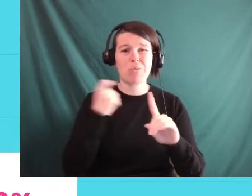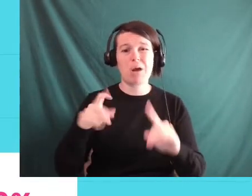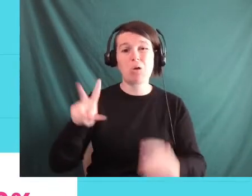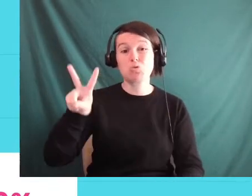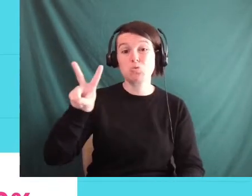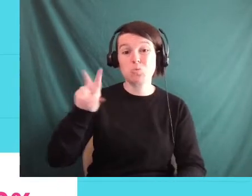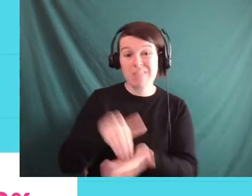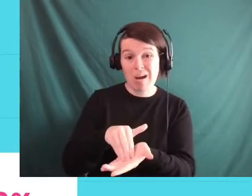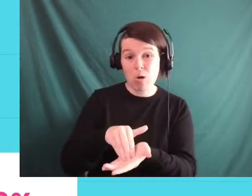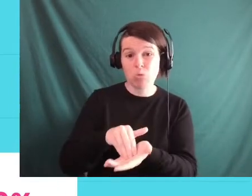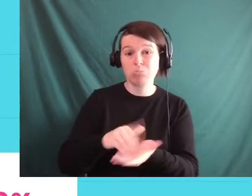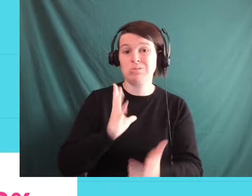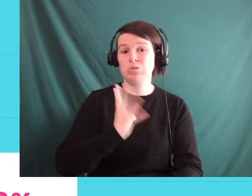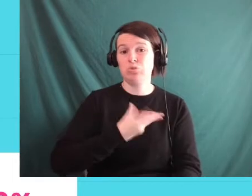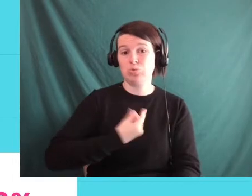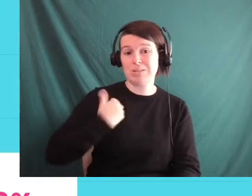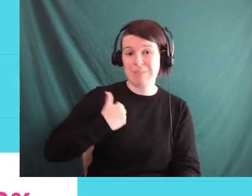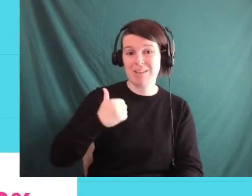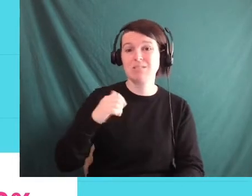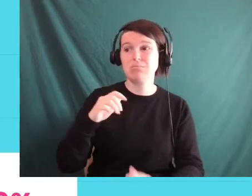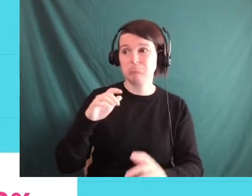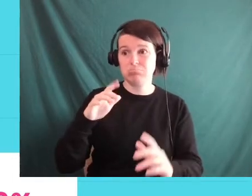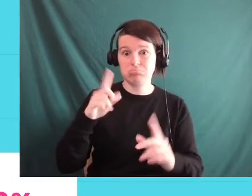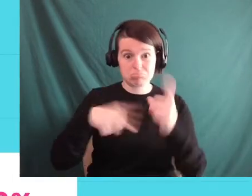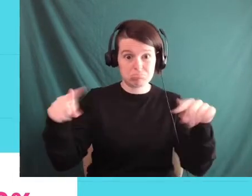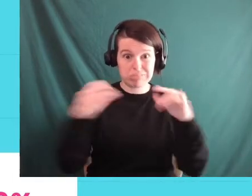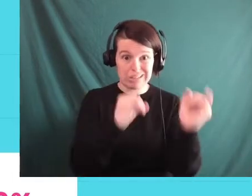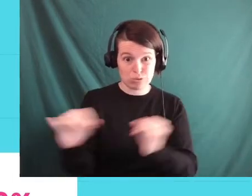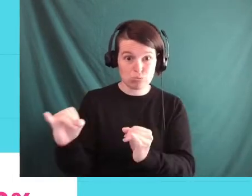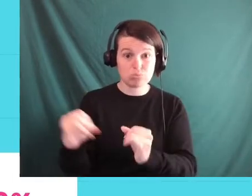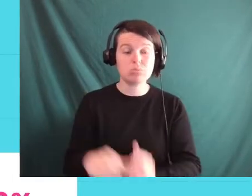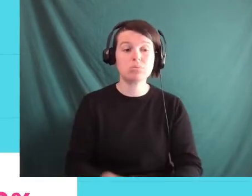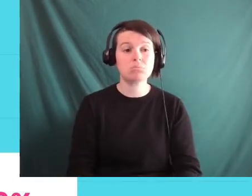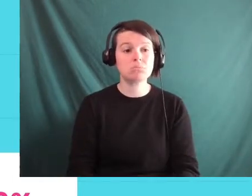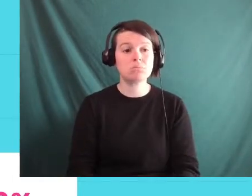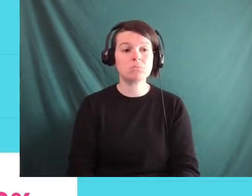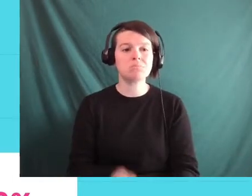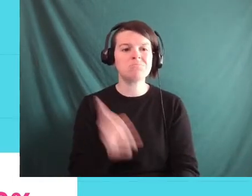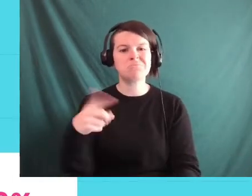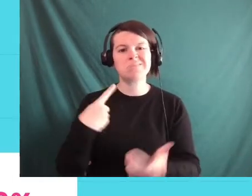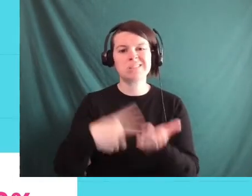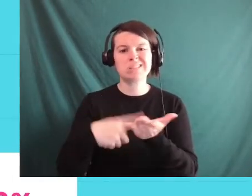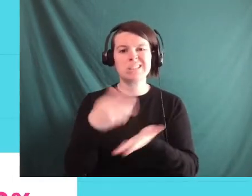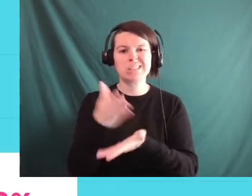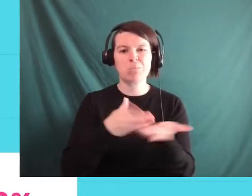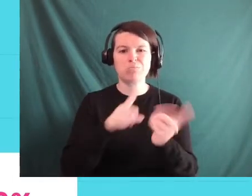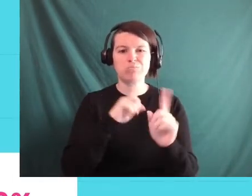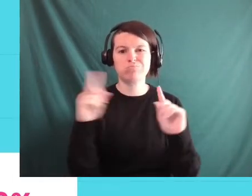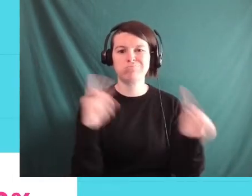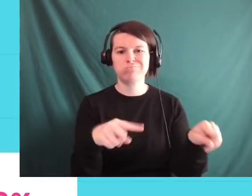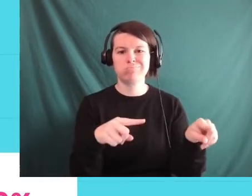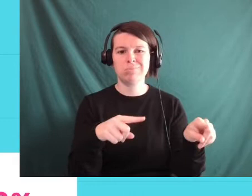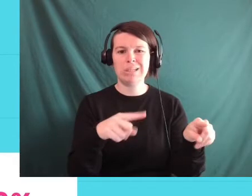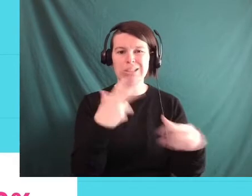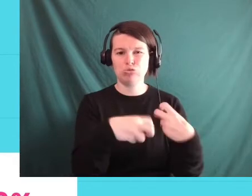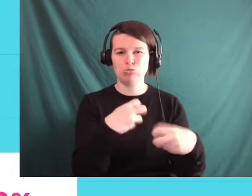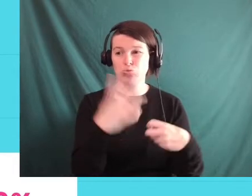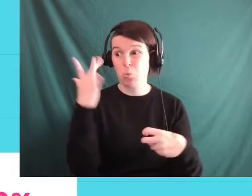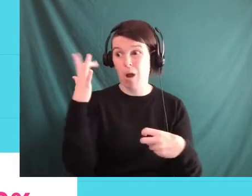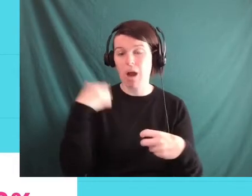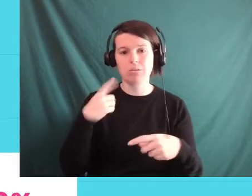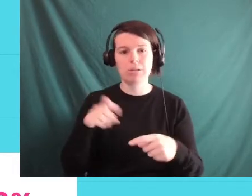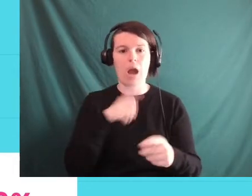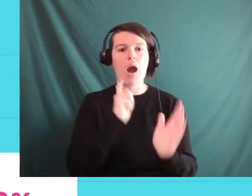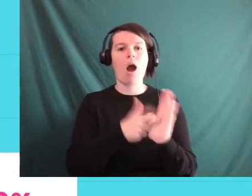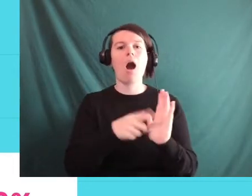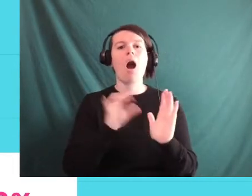masculine individuals. And so let's just go over some of these reported issues so that it can help you identify